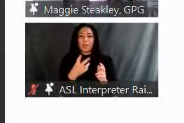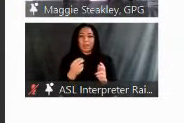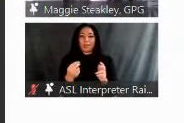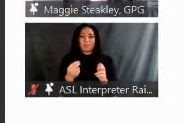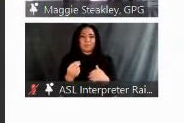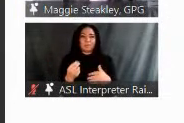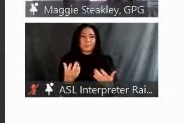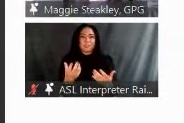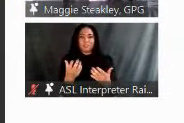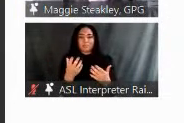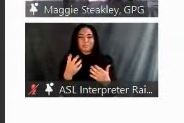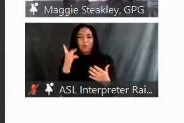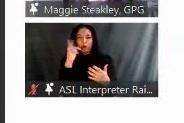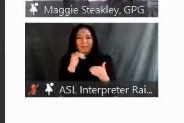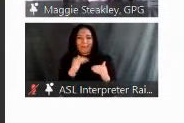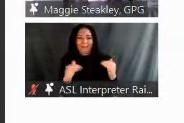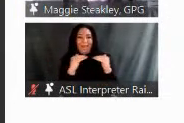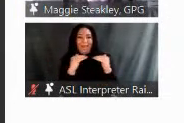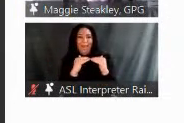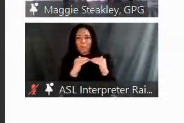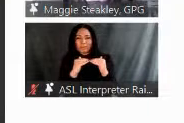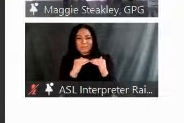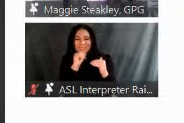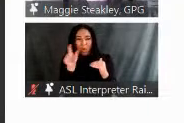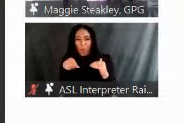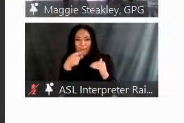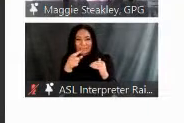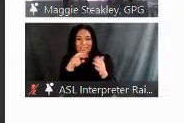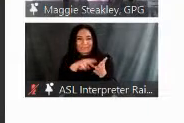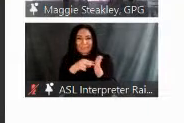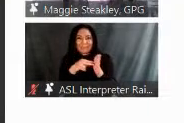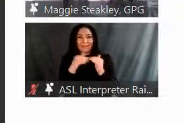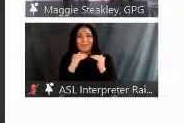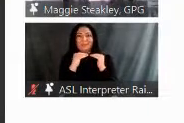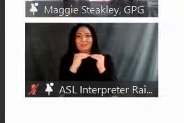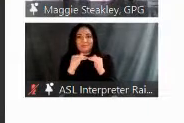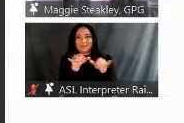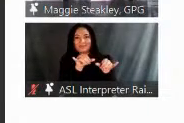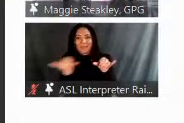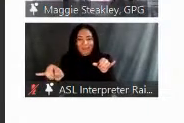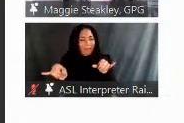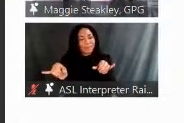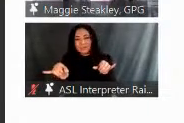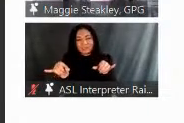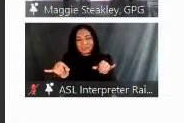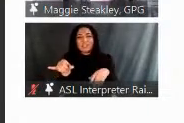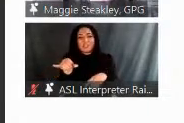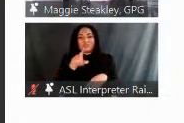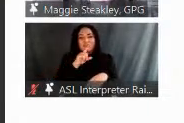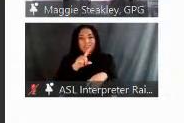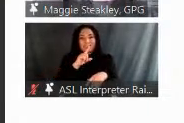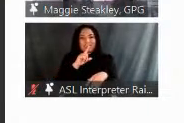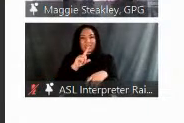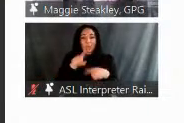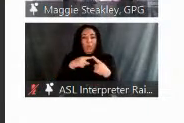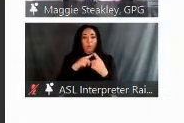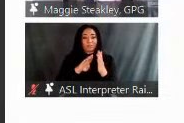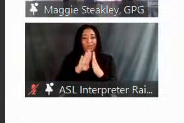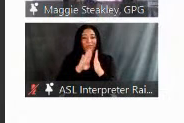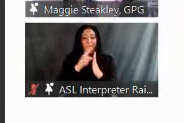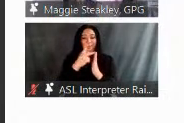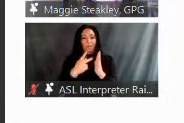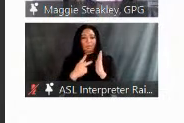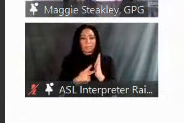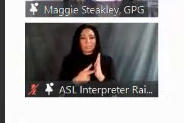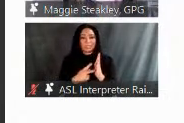things, equitable doesn't necessarily always mean the same, and keeping that frame of reference in mind, that when we're developing policies and looking